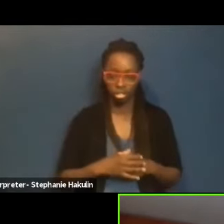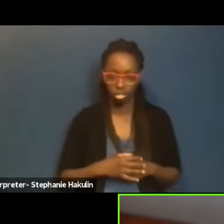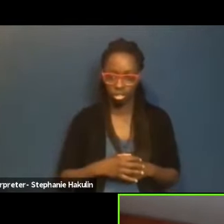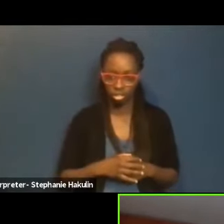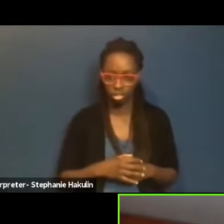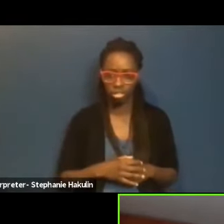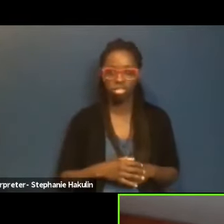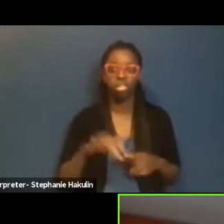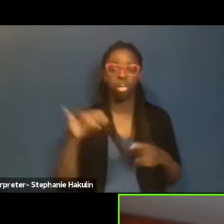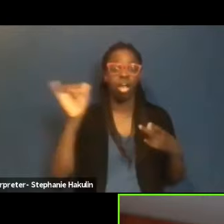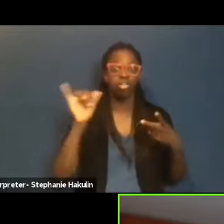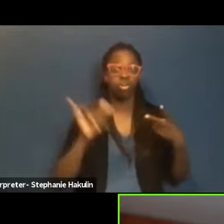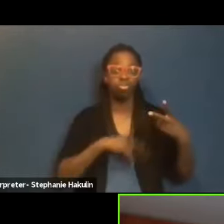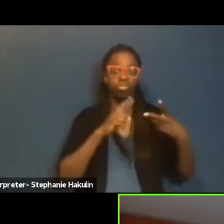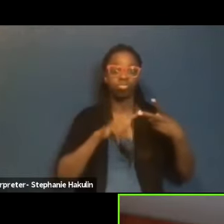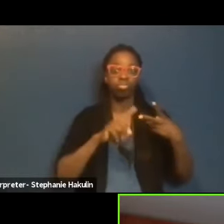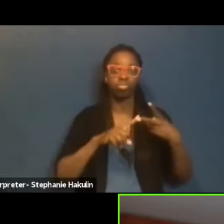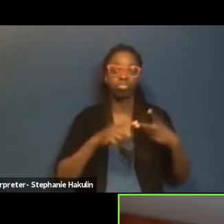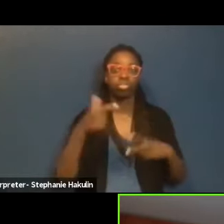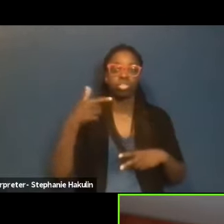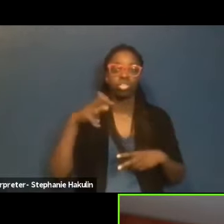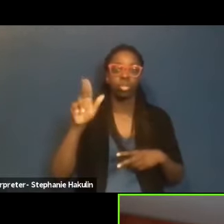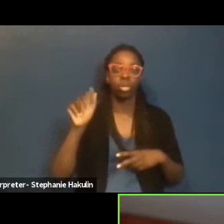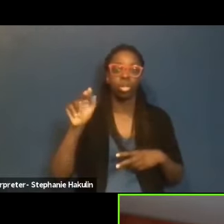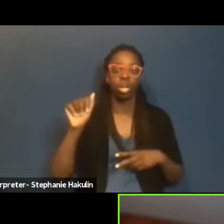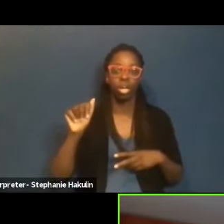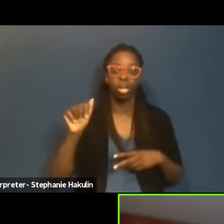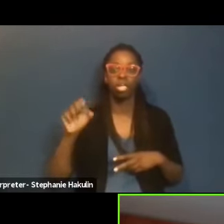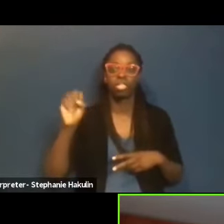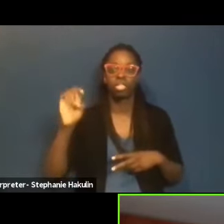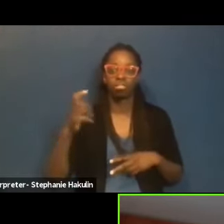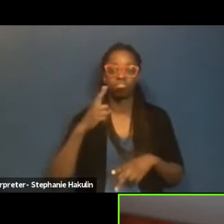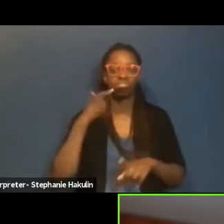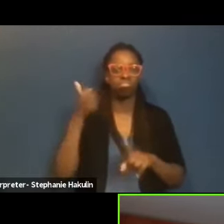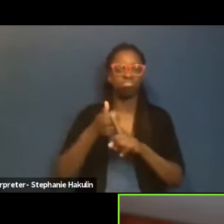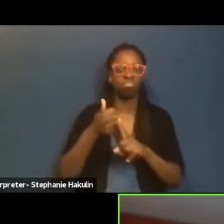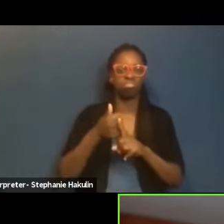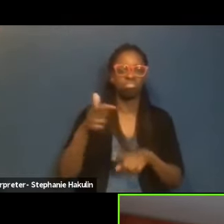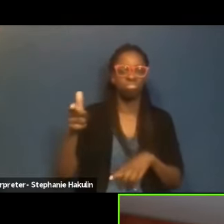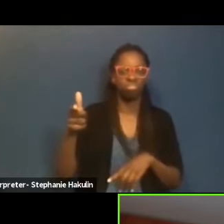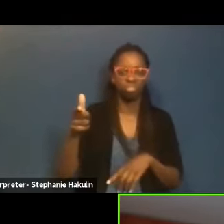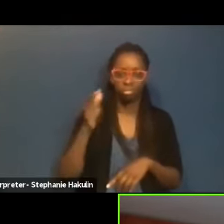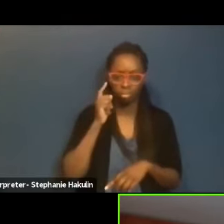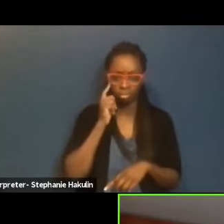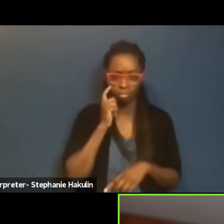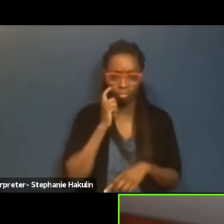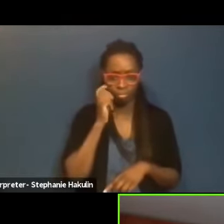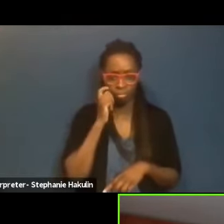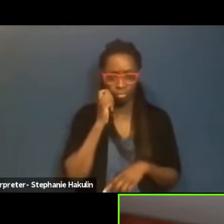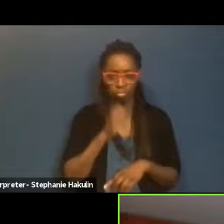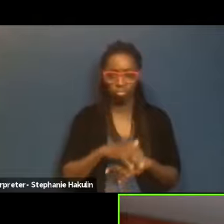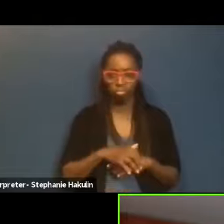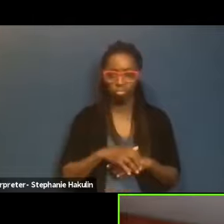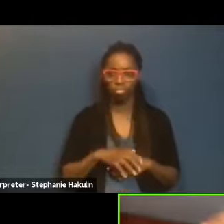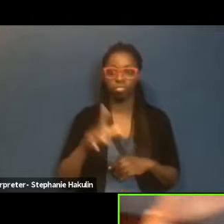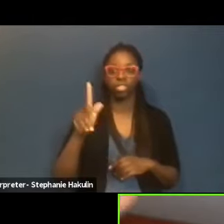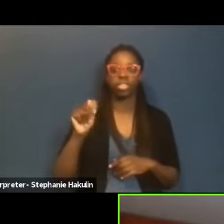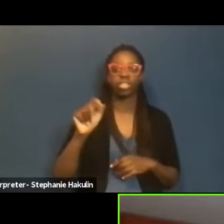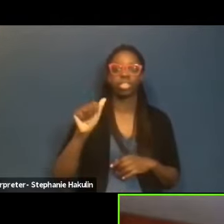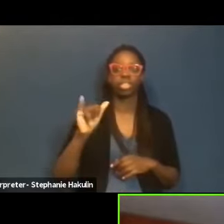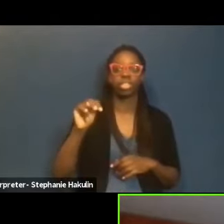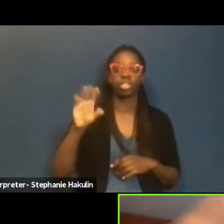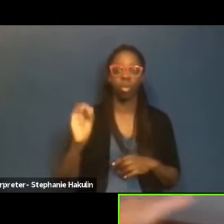is the Taino goddess of hurricanes and of wind and of storms. And a novena is